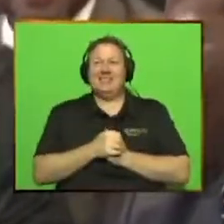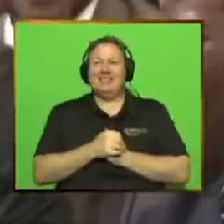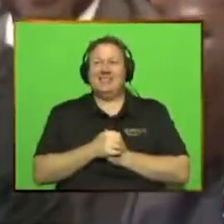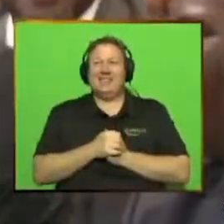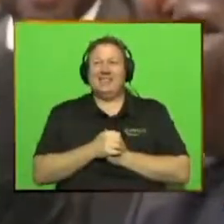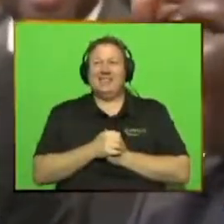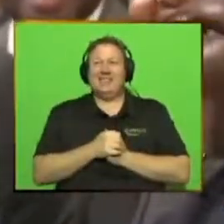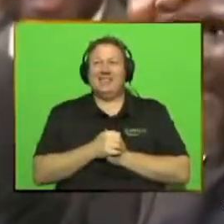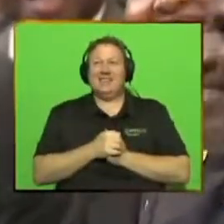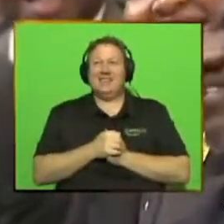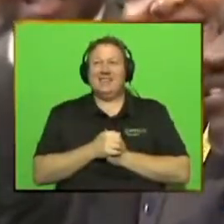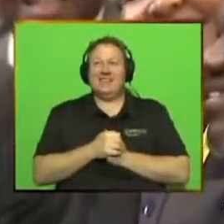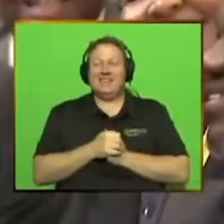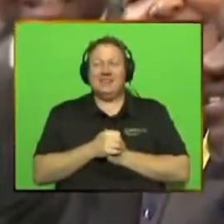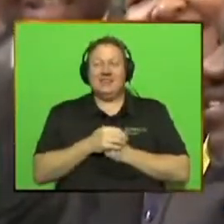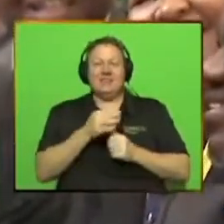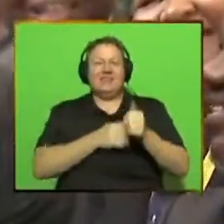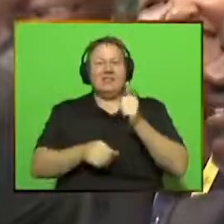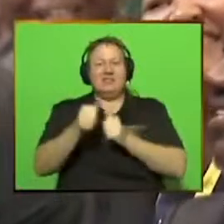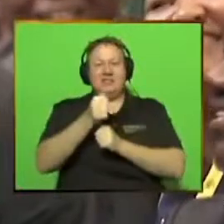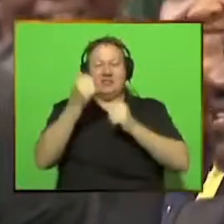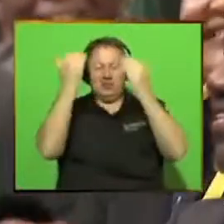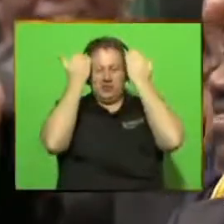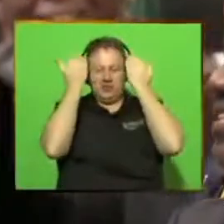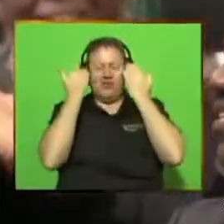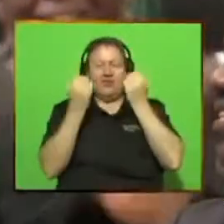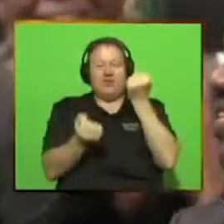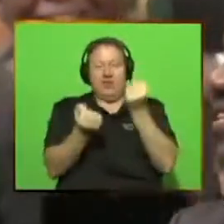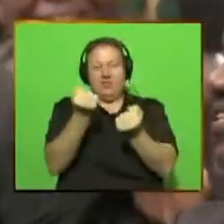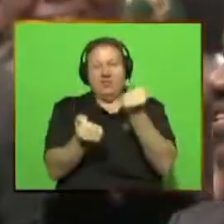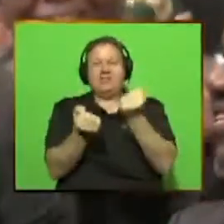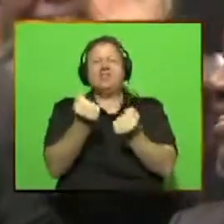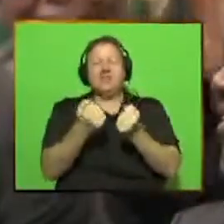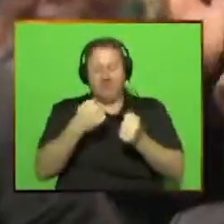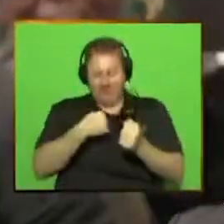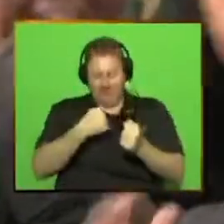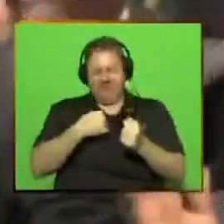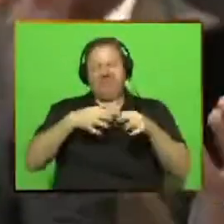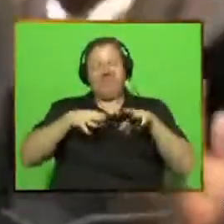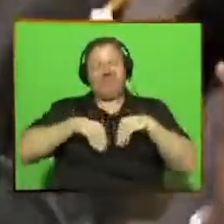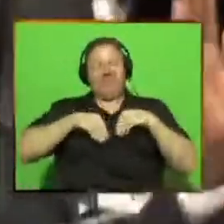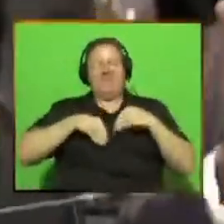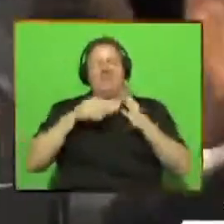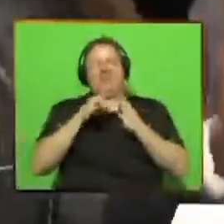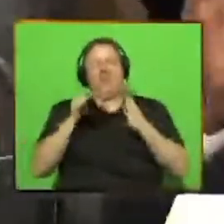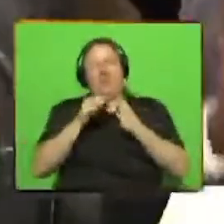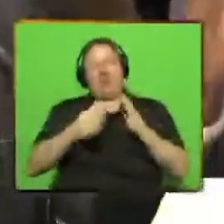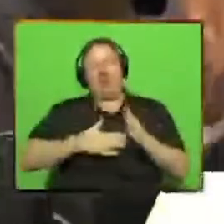Chief Justice, I do accept the nomination with pleasure.